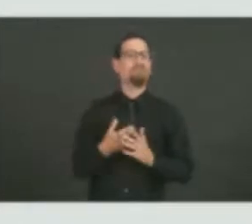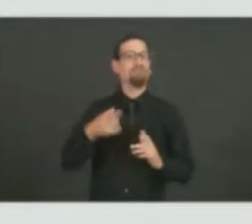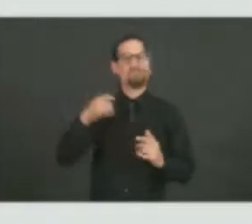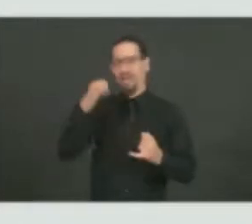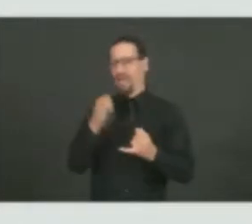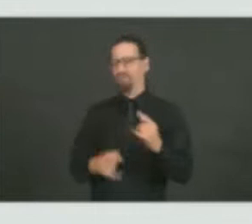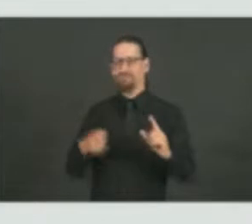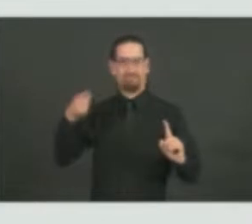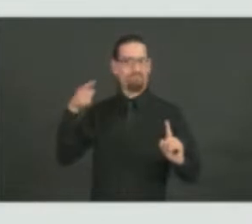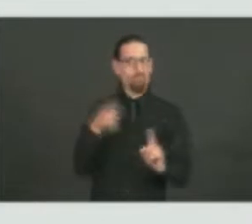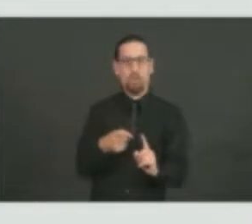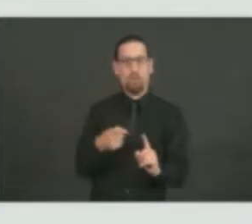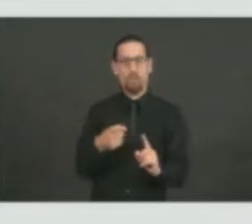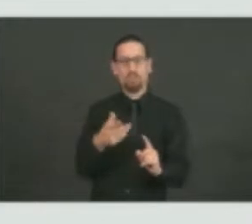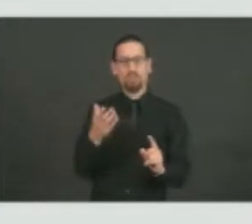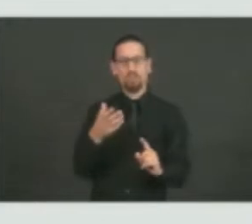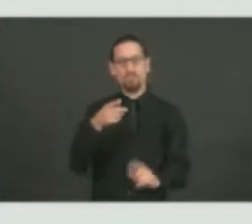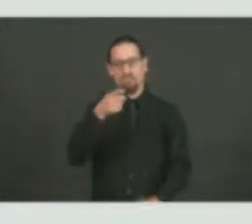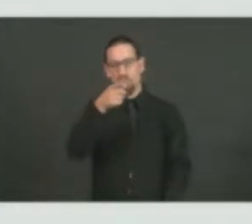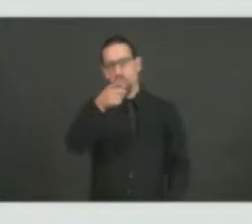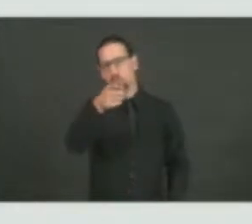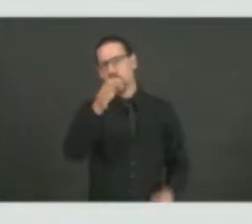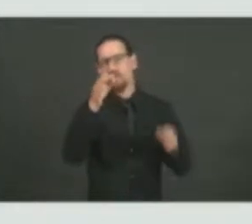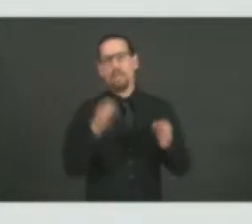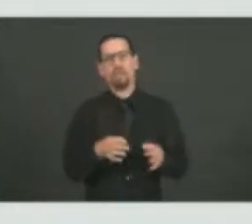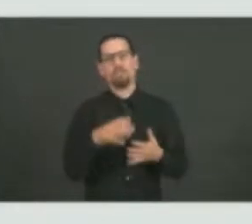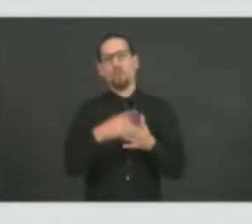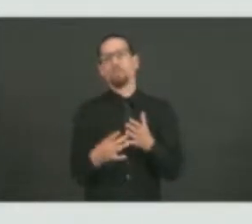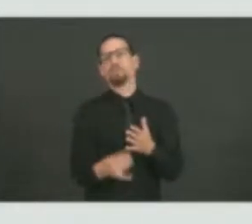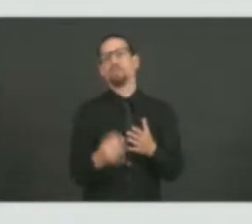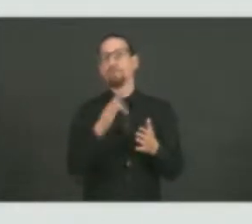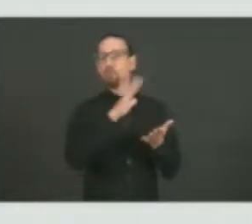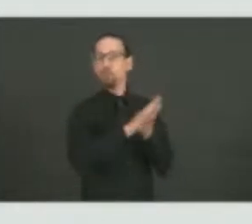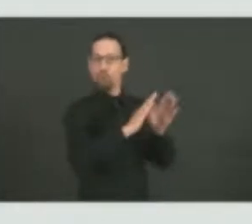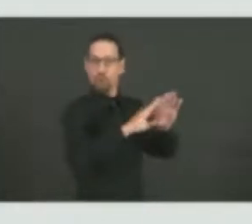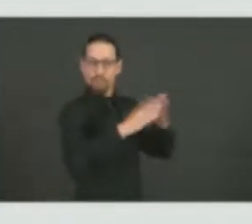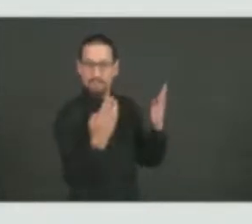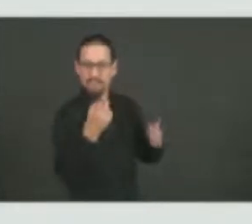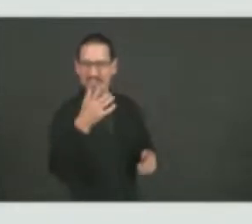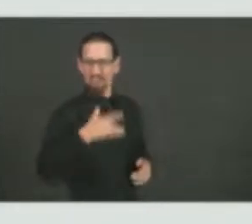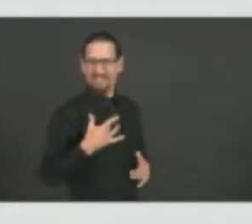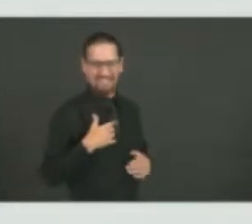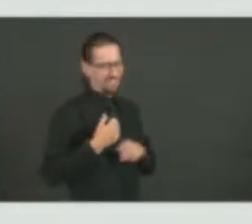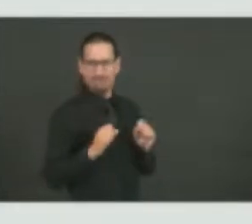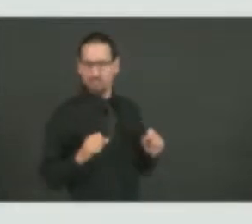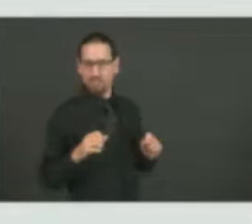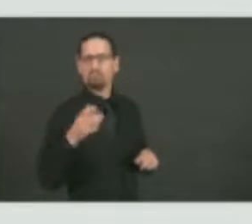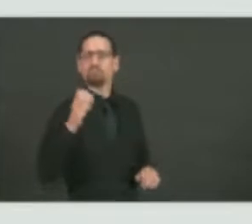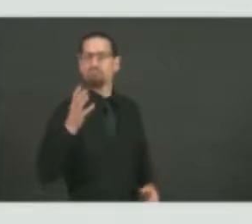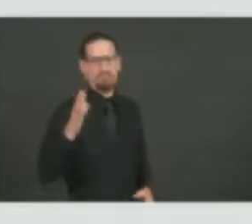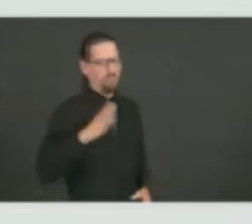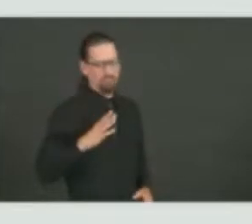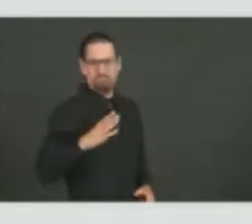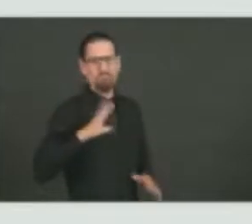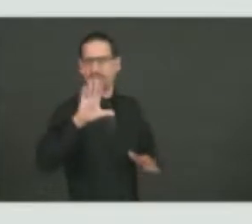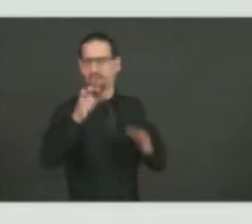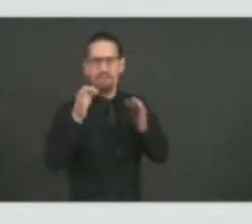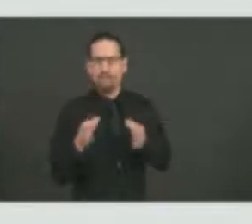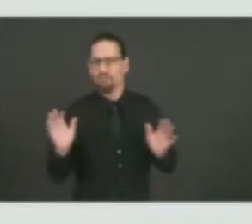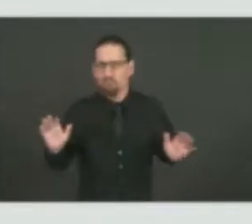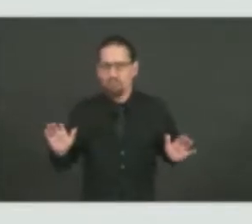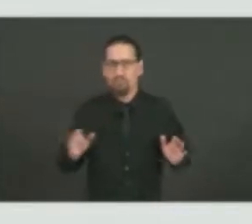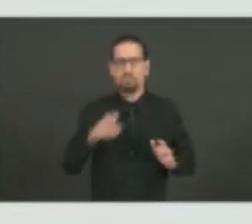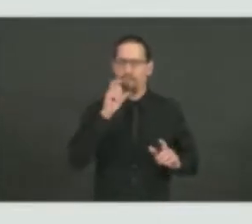force their children to be in school. Every district will always have to have a high